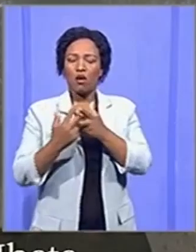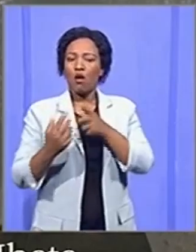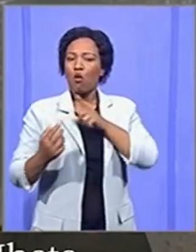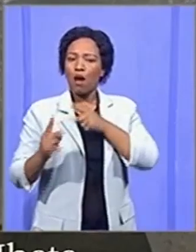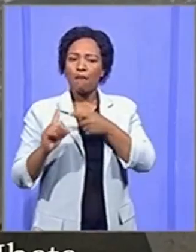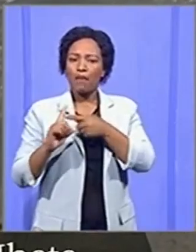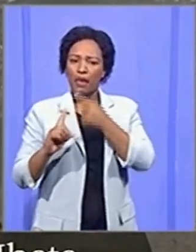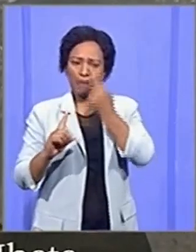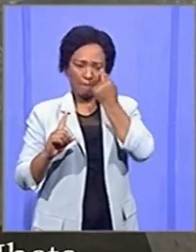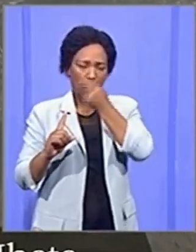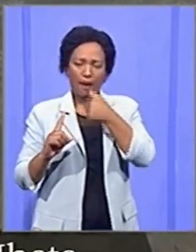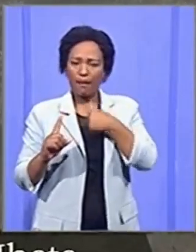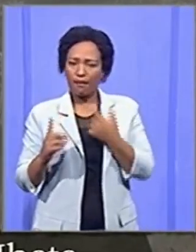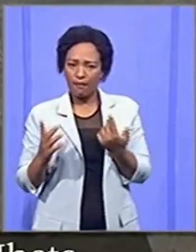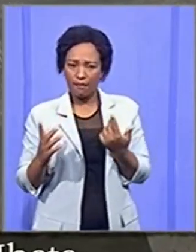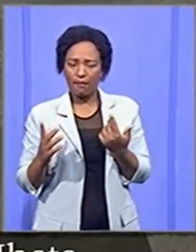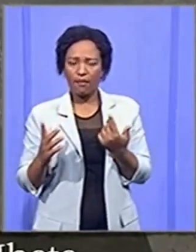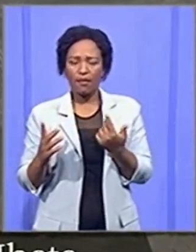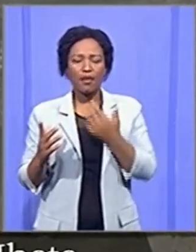bone.